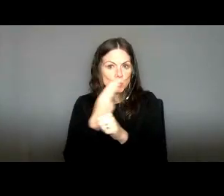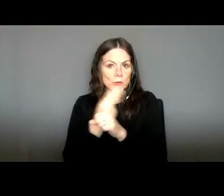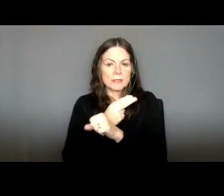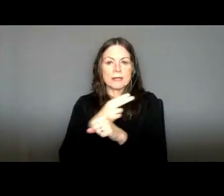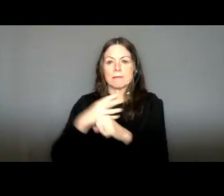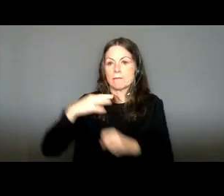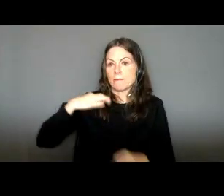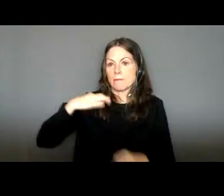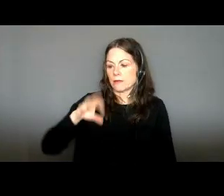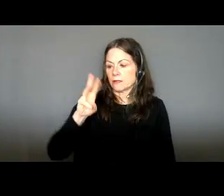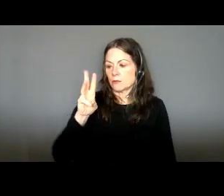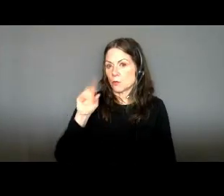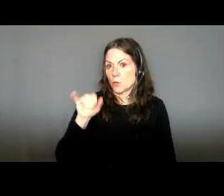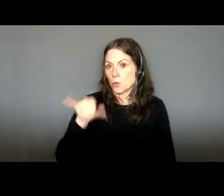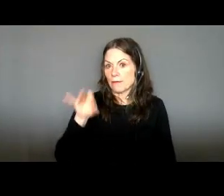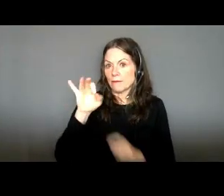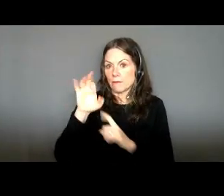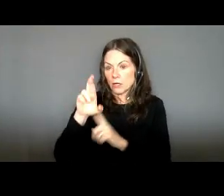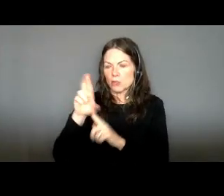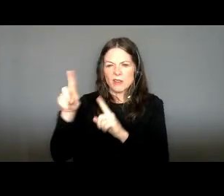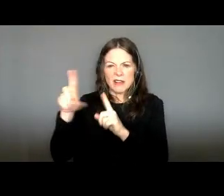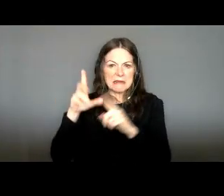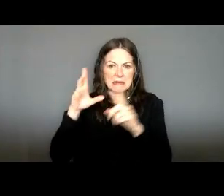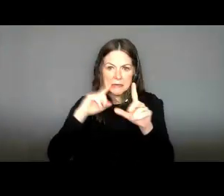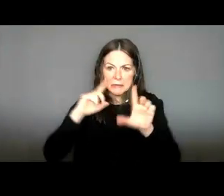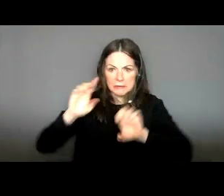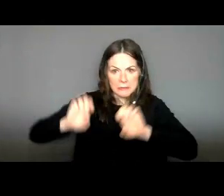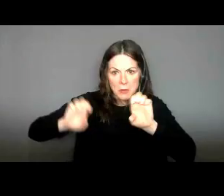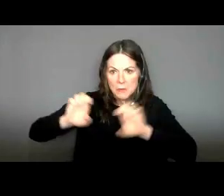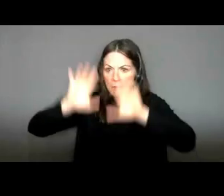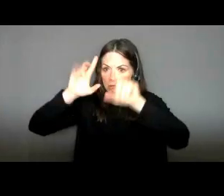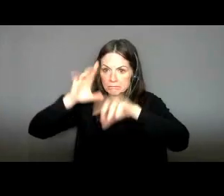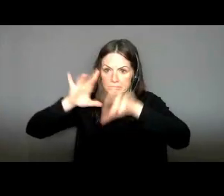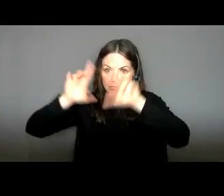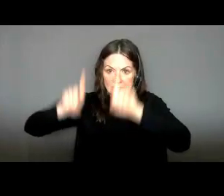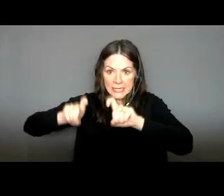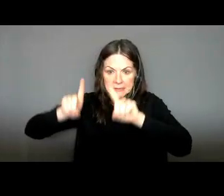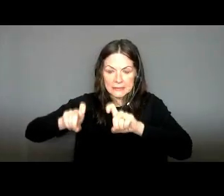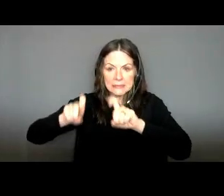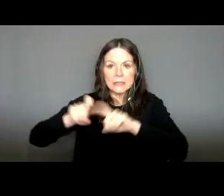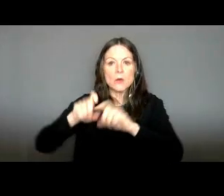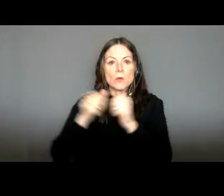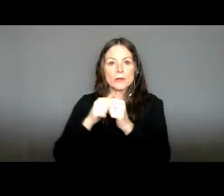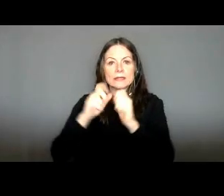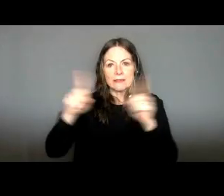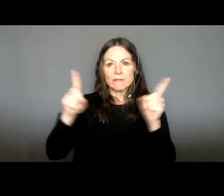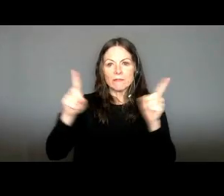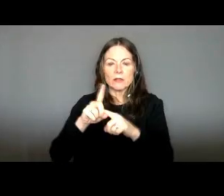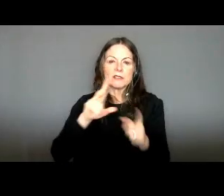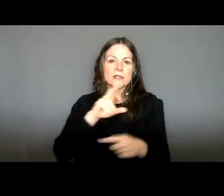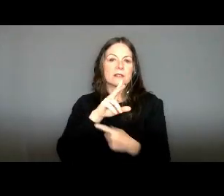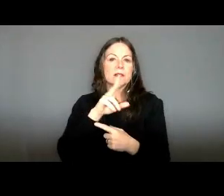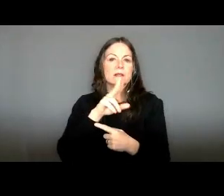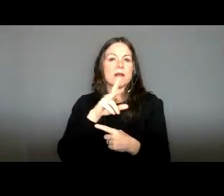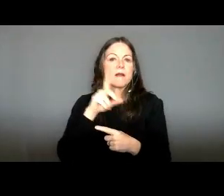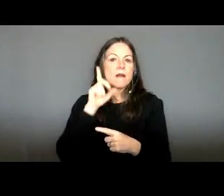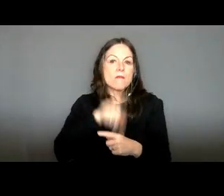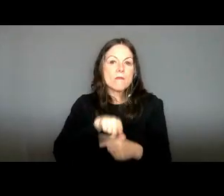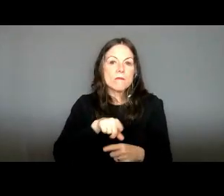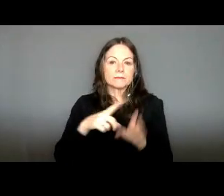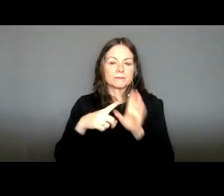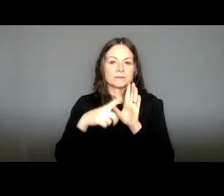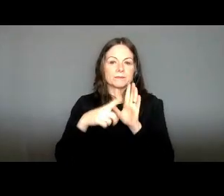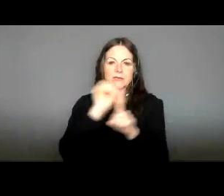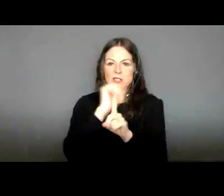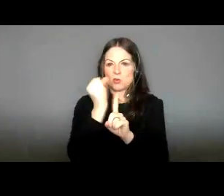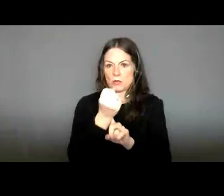and experiment with your own personas and with personas that we showcase to you. And there will be also